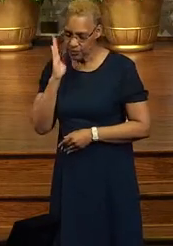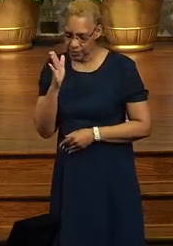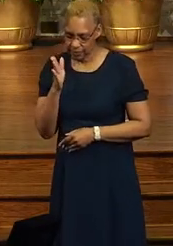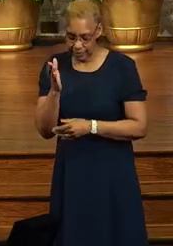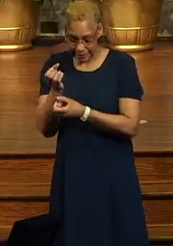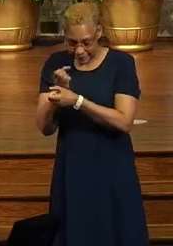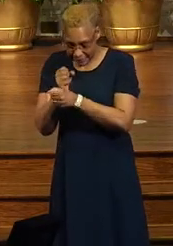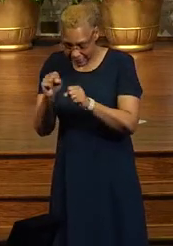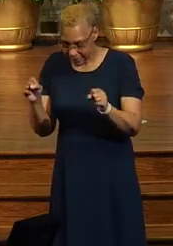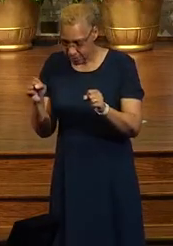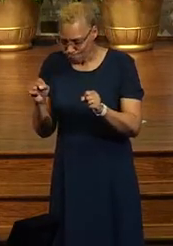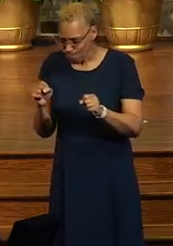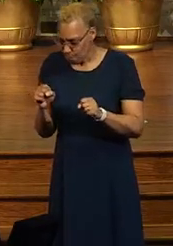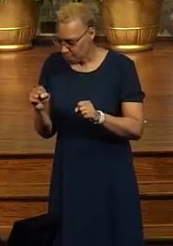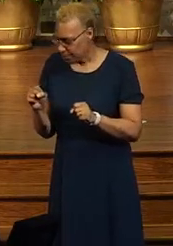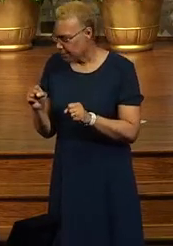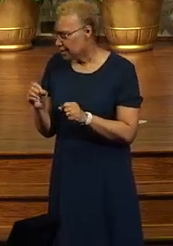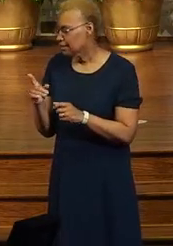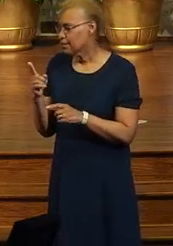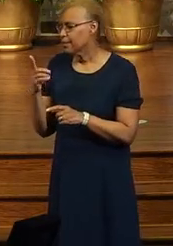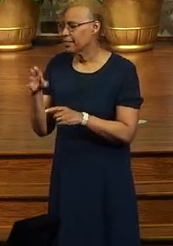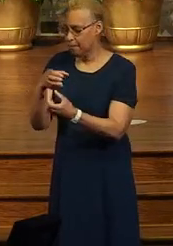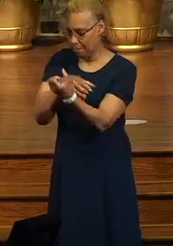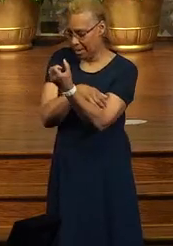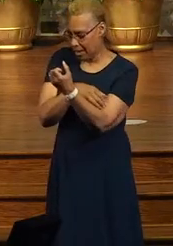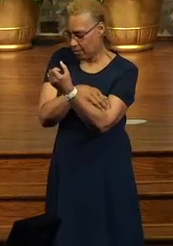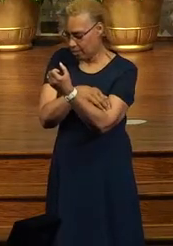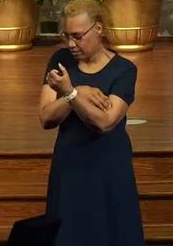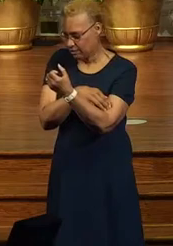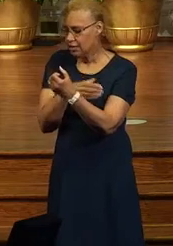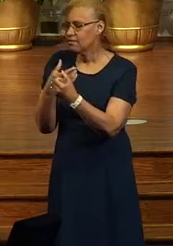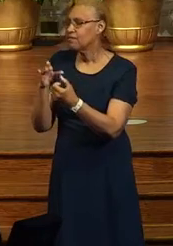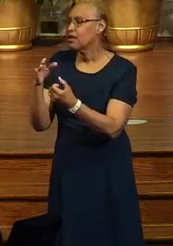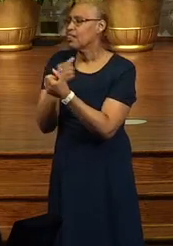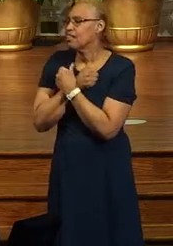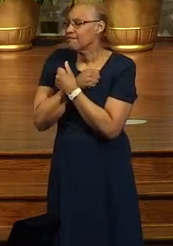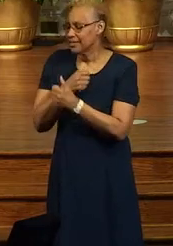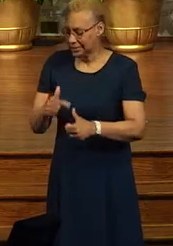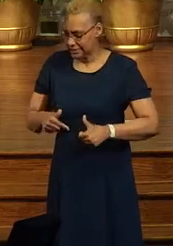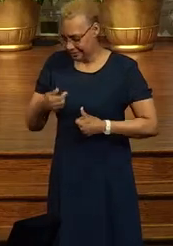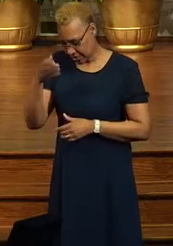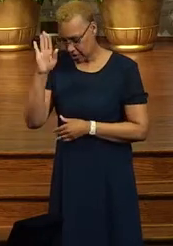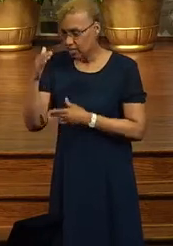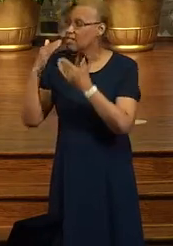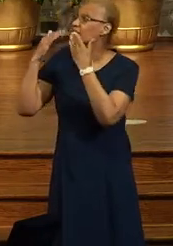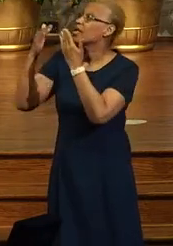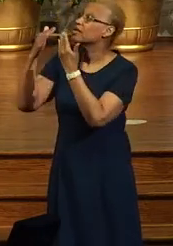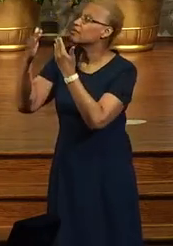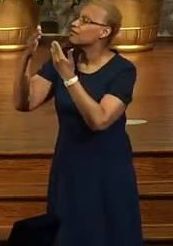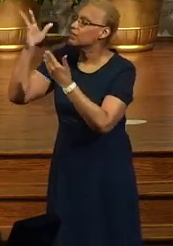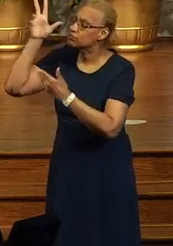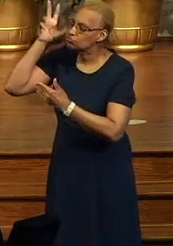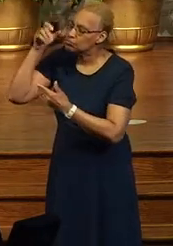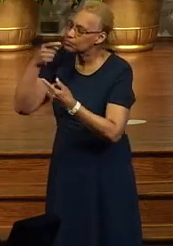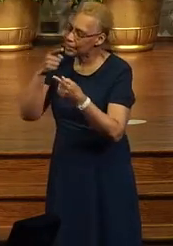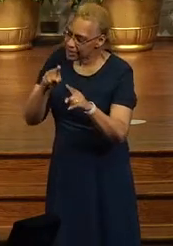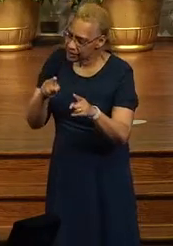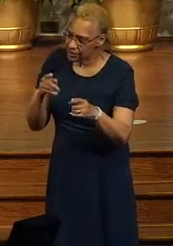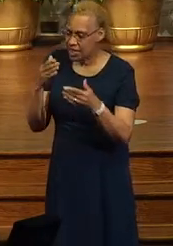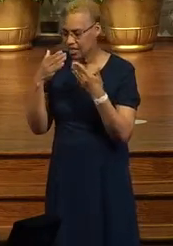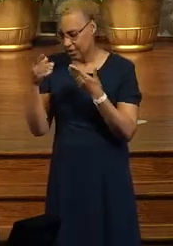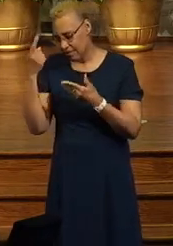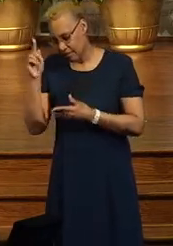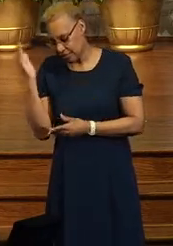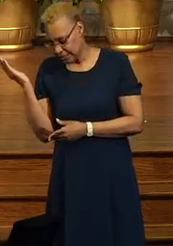power of a living and loving God. Thank you for hearing us this day. Thank you for the word that was brought to